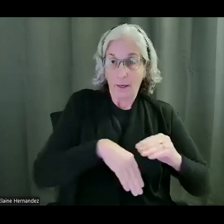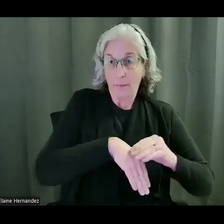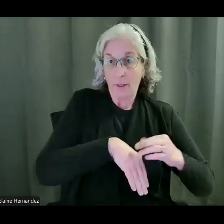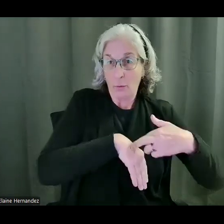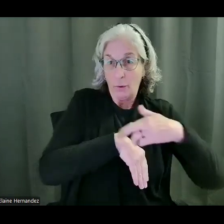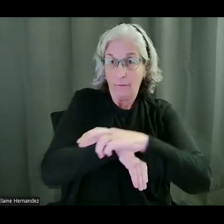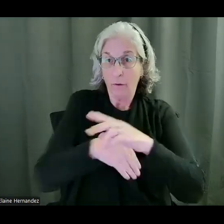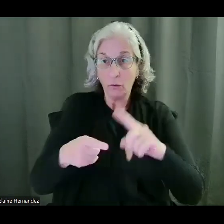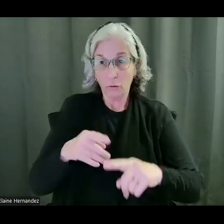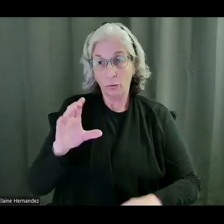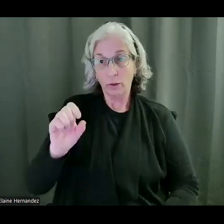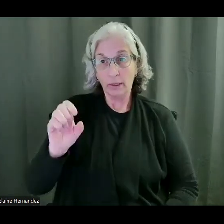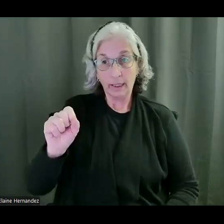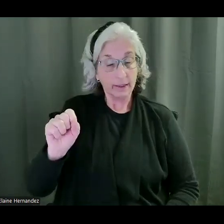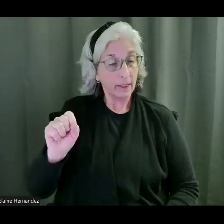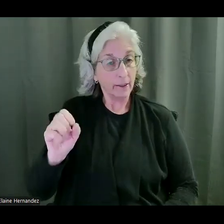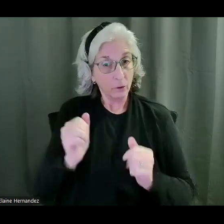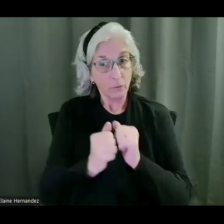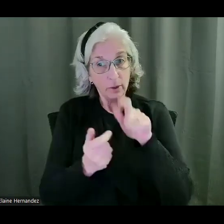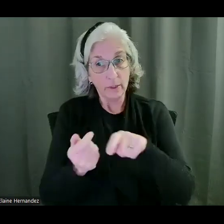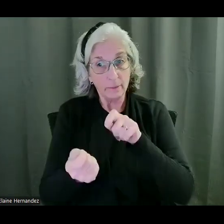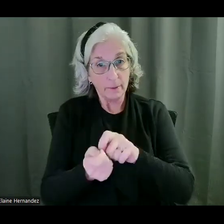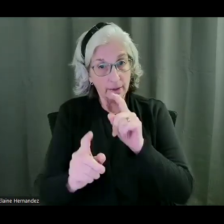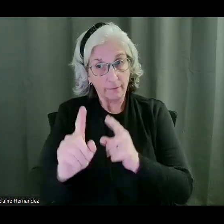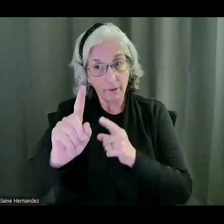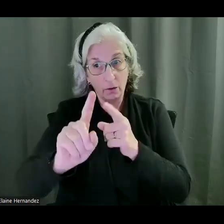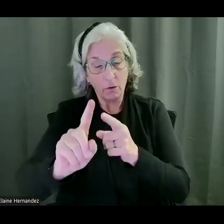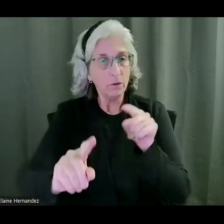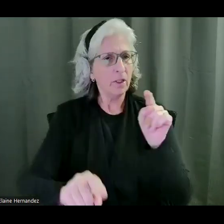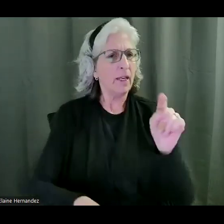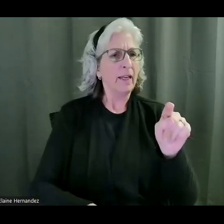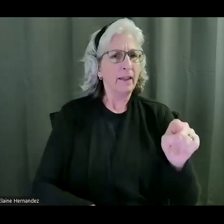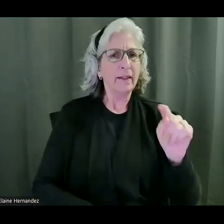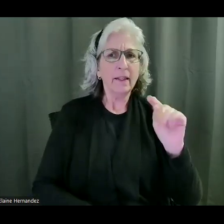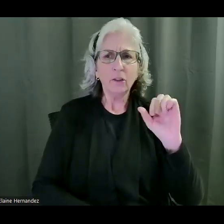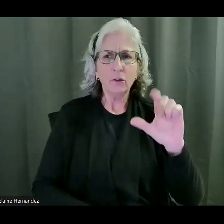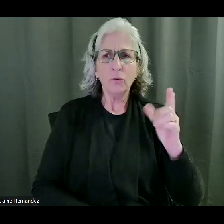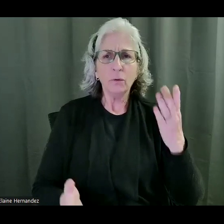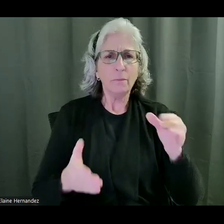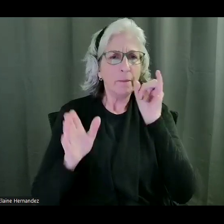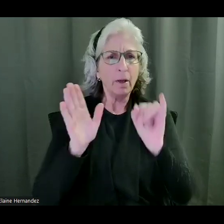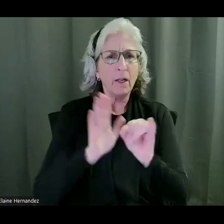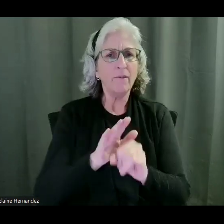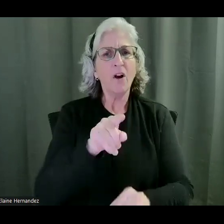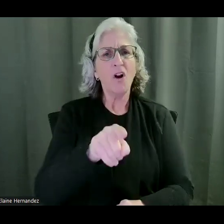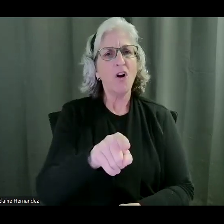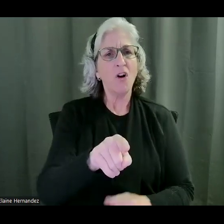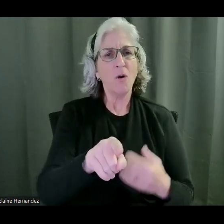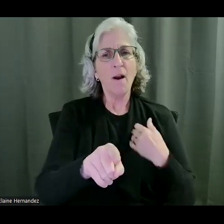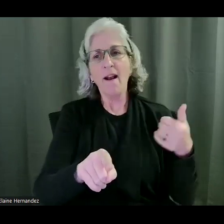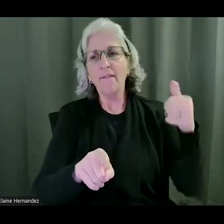specific goals in mind, this tool may identify additional support needs that are going to